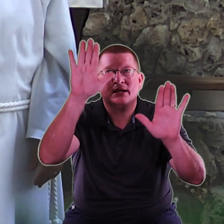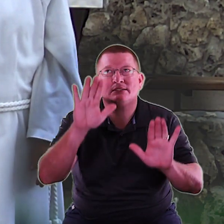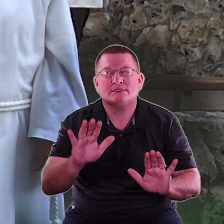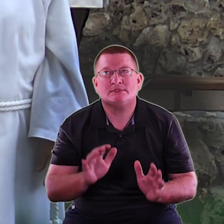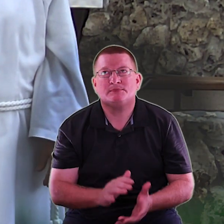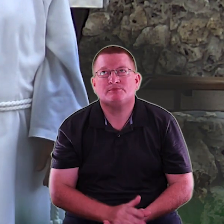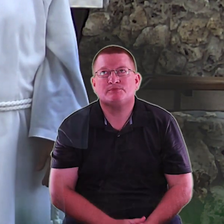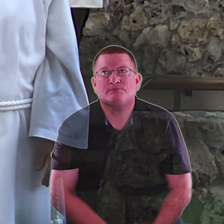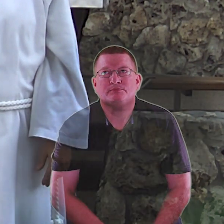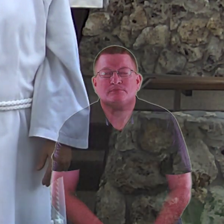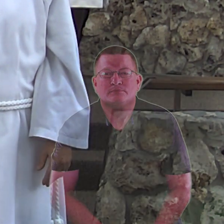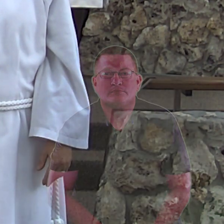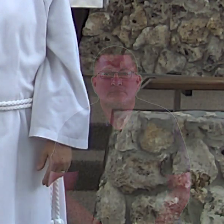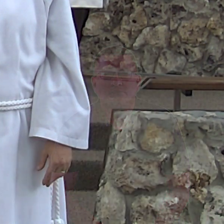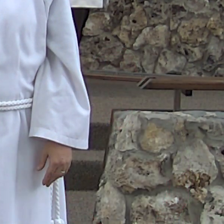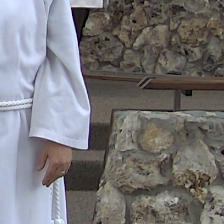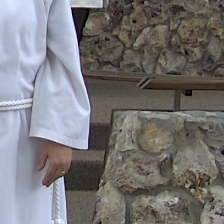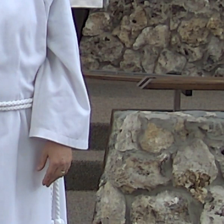great.